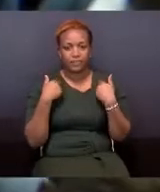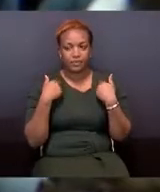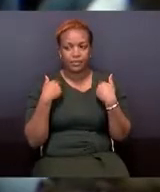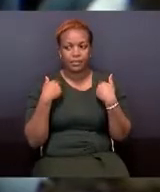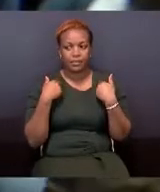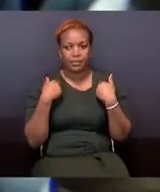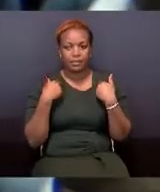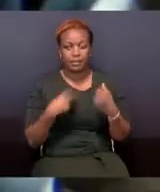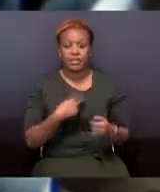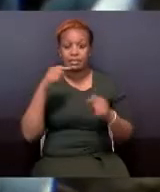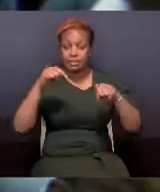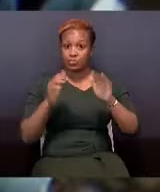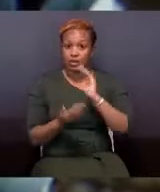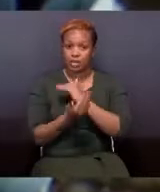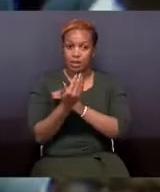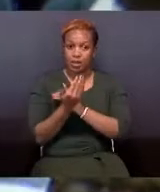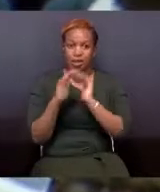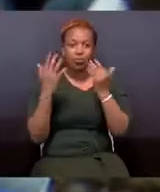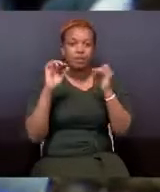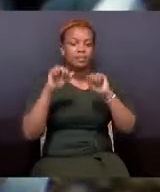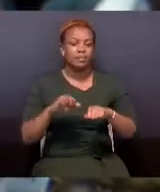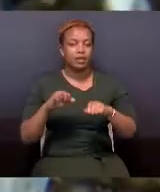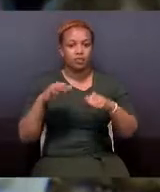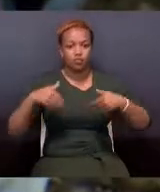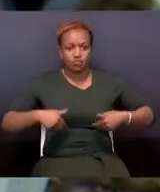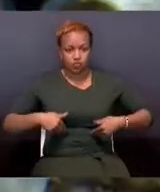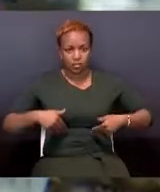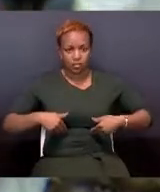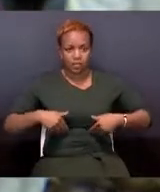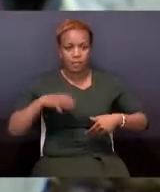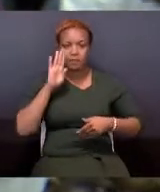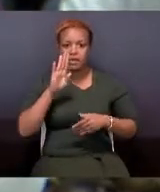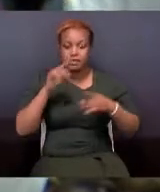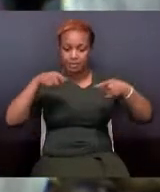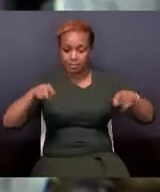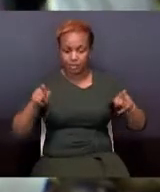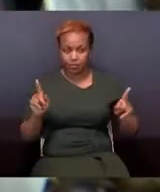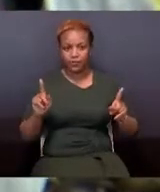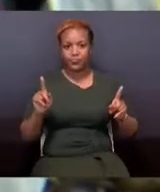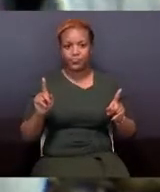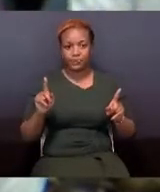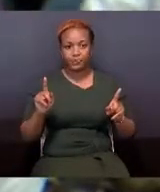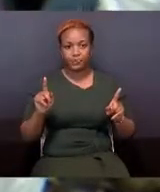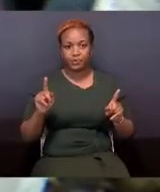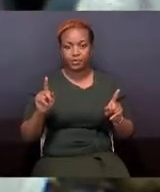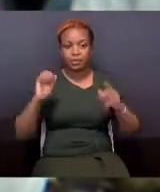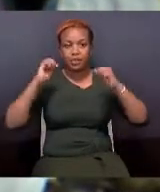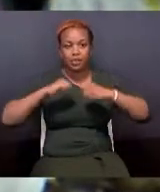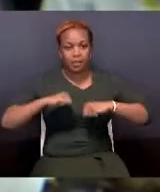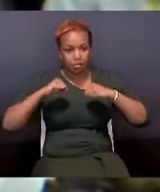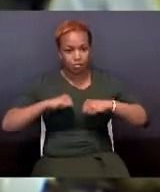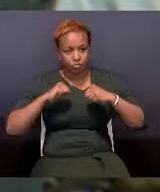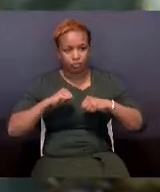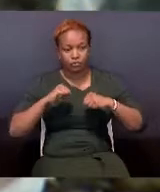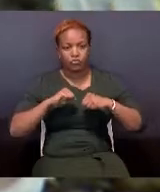question to you this morning is, how can the youth position themselves, the African youth, smartly to be able to take